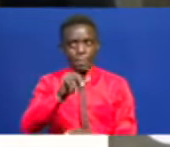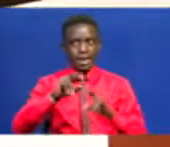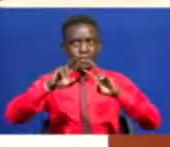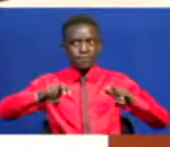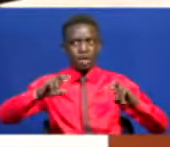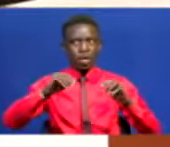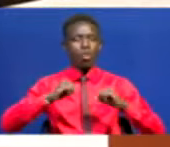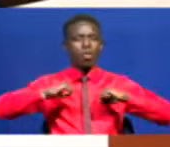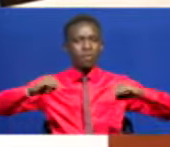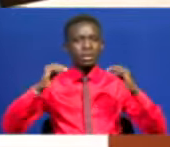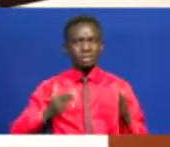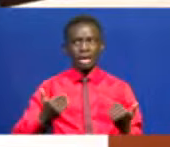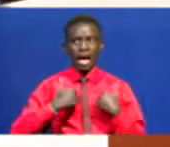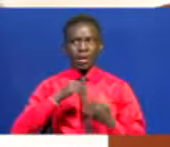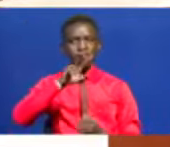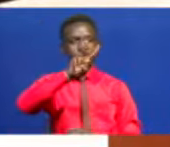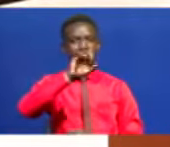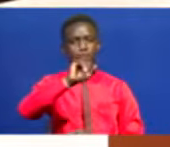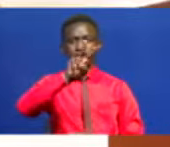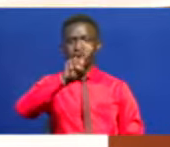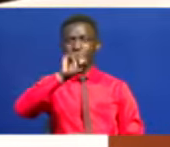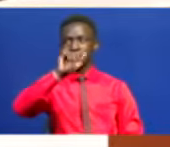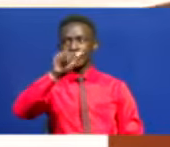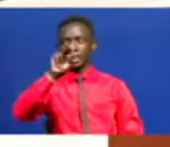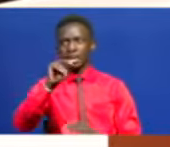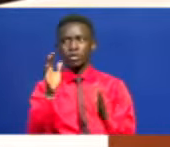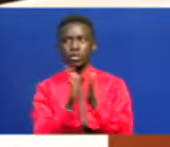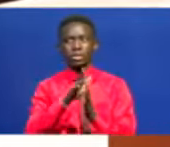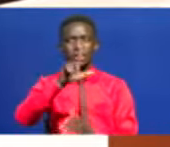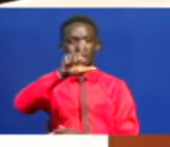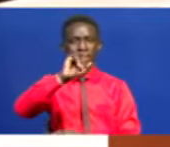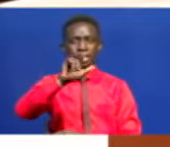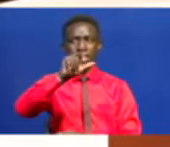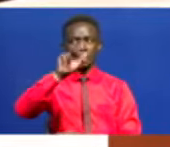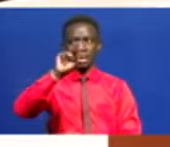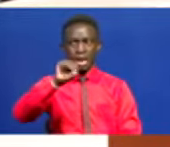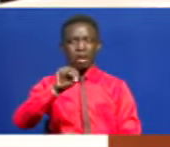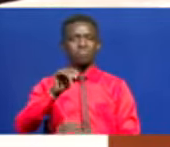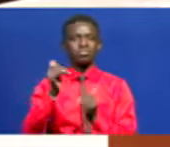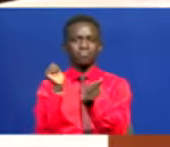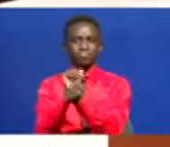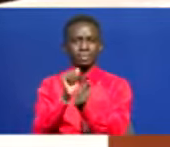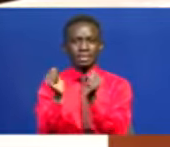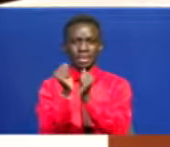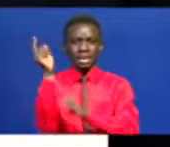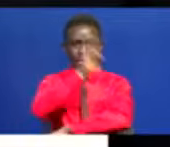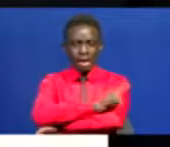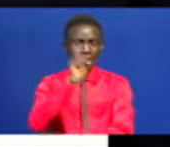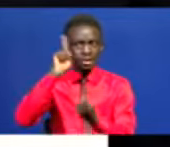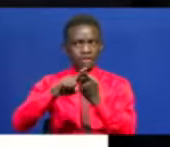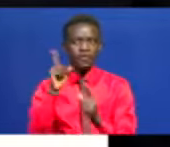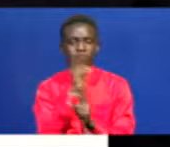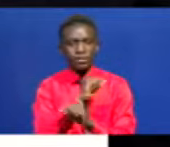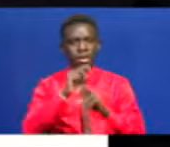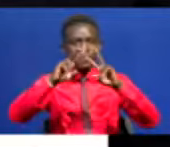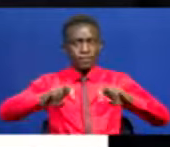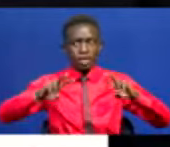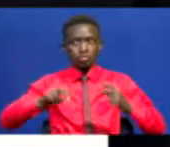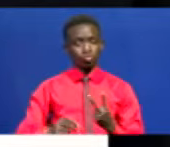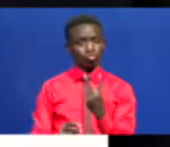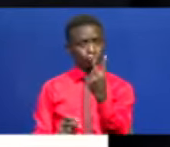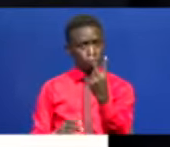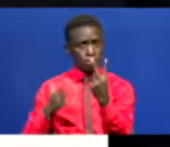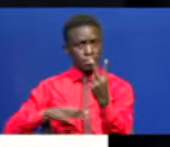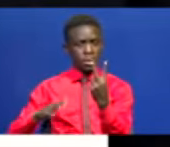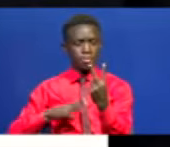duo Vivian Okamakoko and Lydia Opondo detained for 10 days to complete investigations. The duo accused